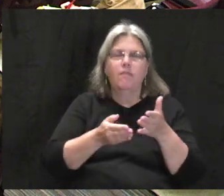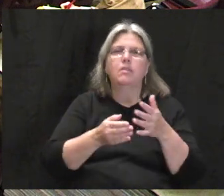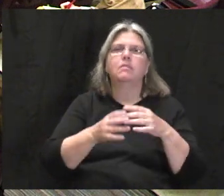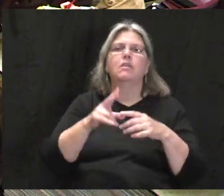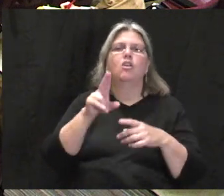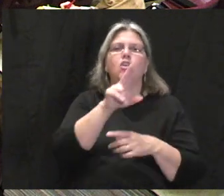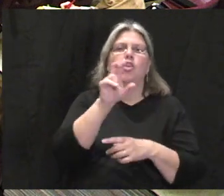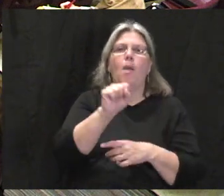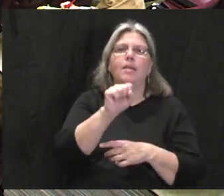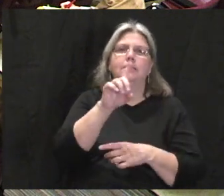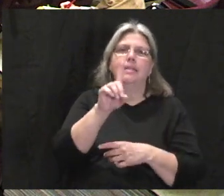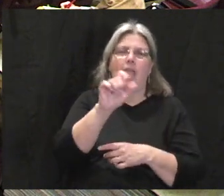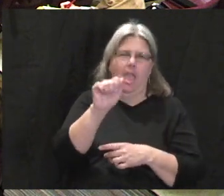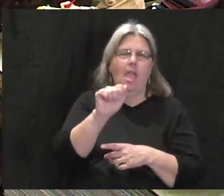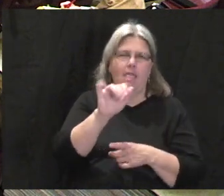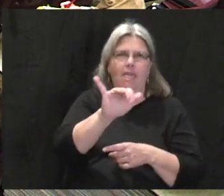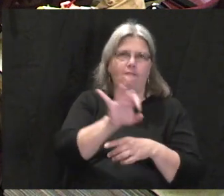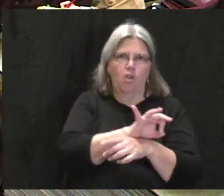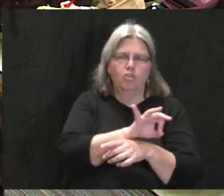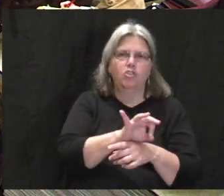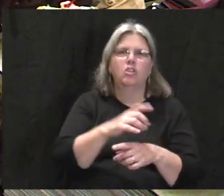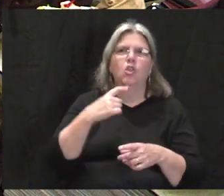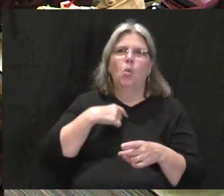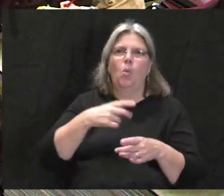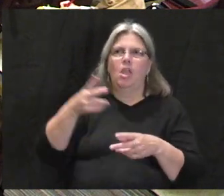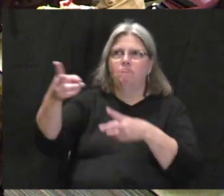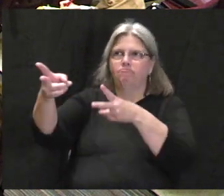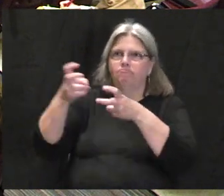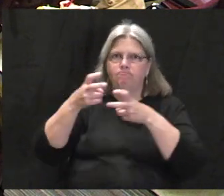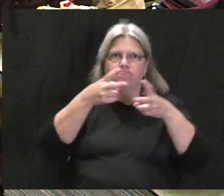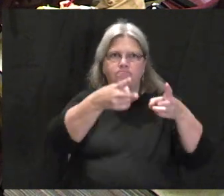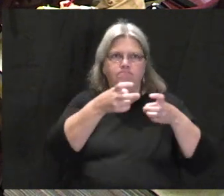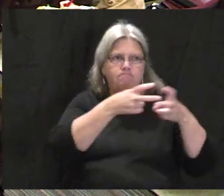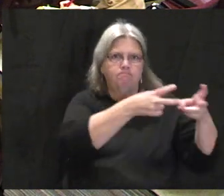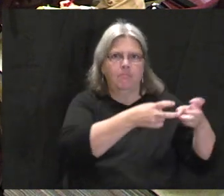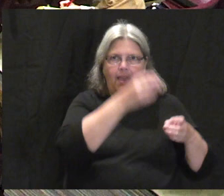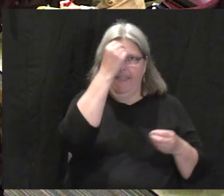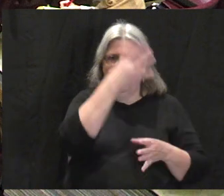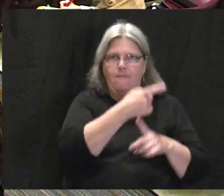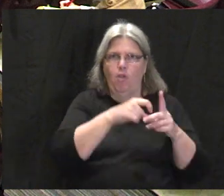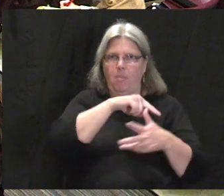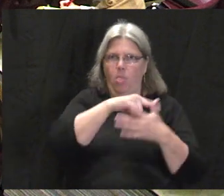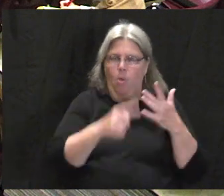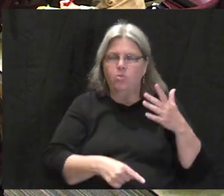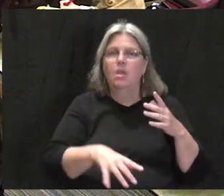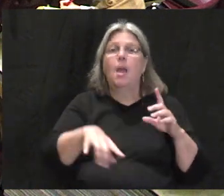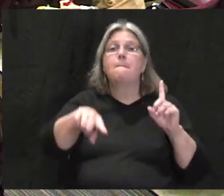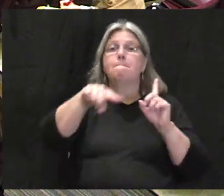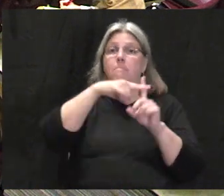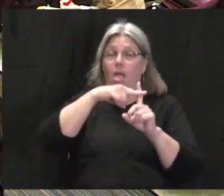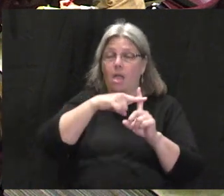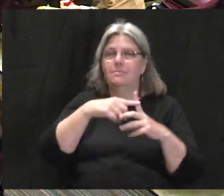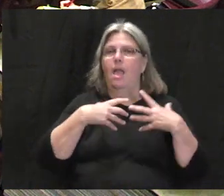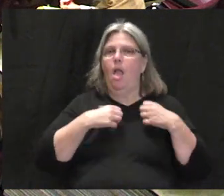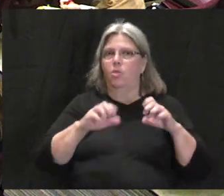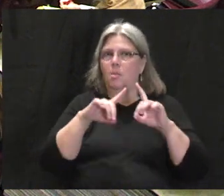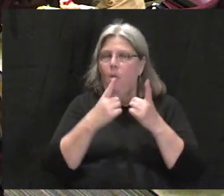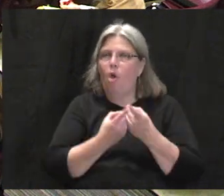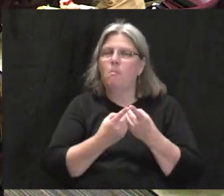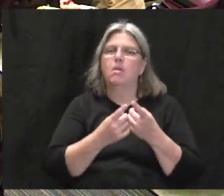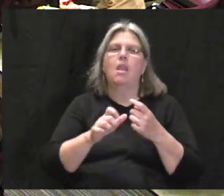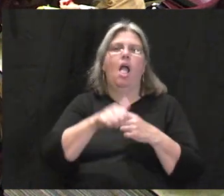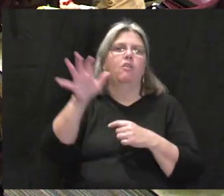Agricultural function. So we would get information from that, in addition to information from like the health department and other